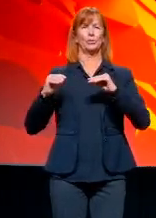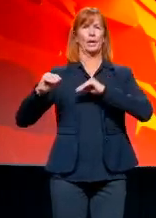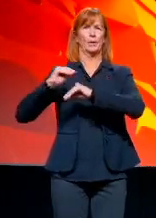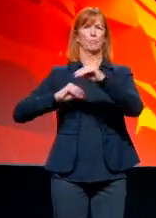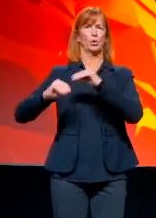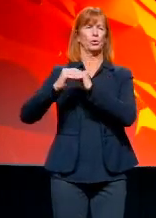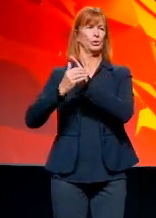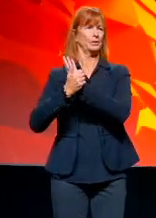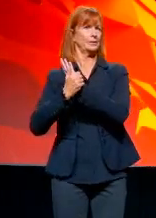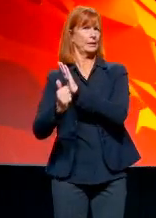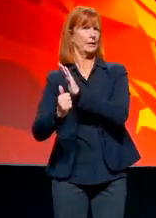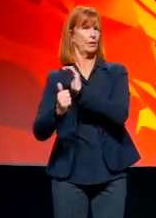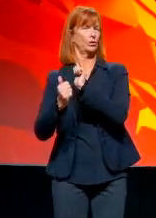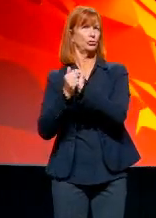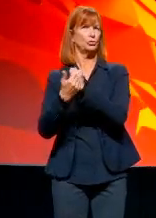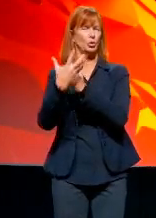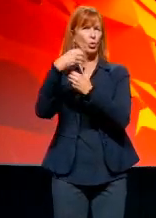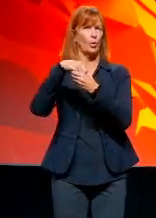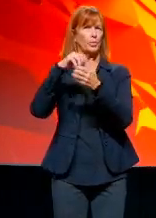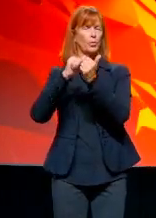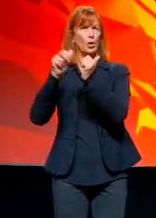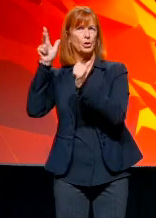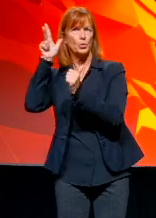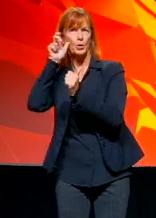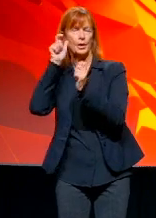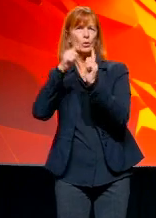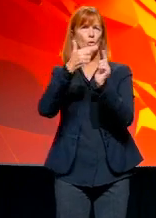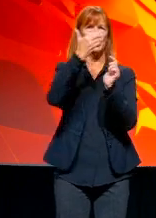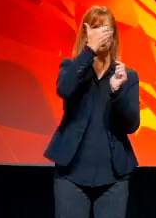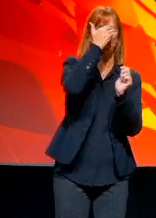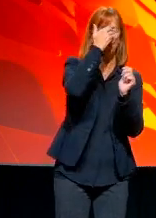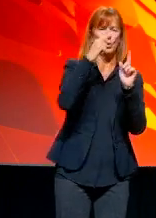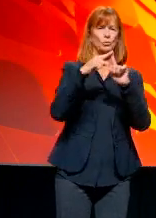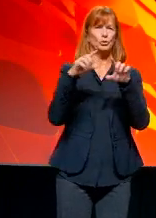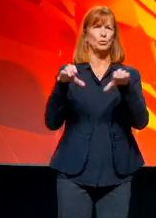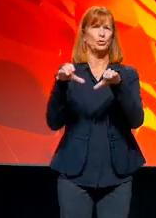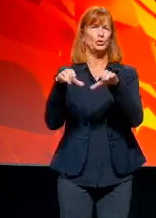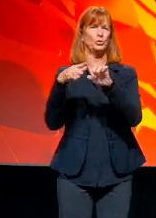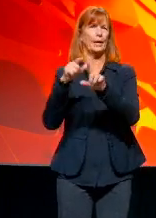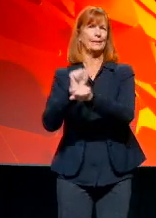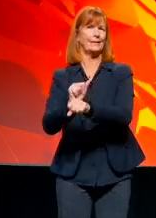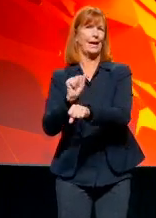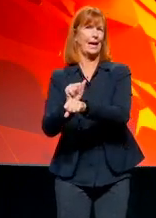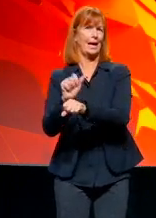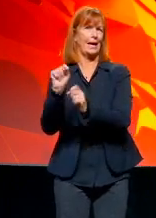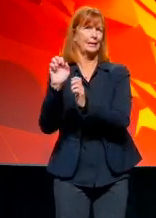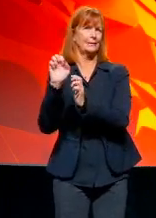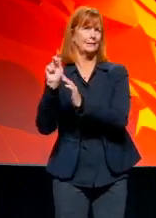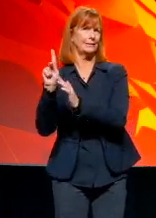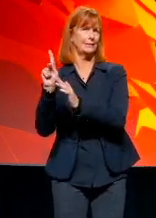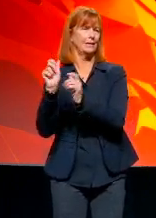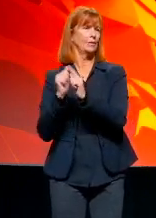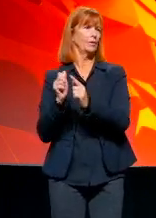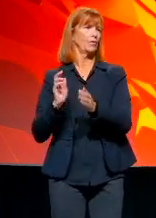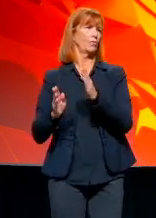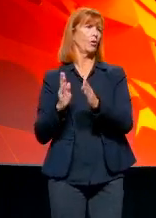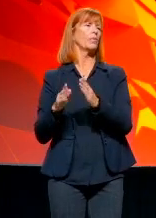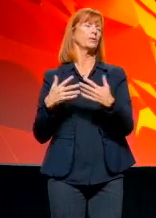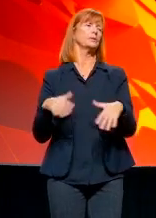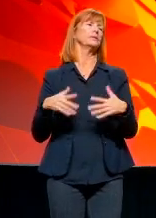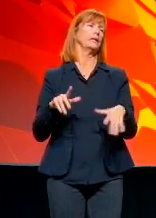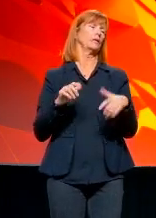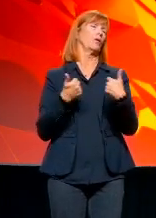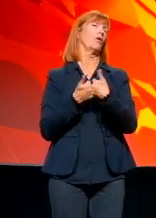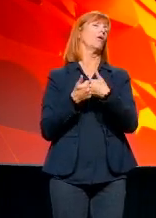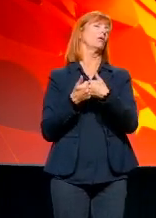with the here and now to actually perform this a dexterous manipulation skill with the robot? That's still incredibly hard. So